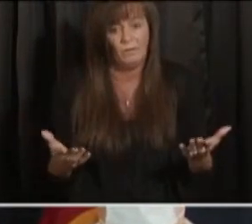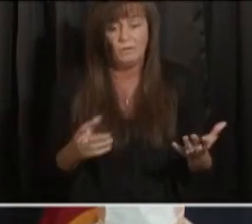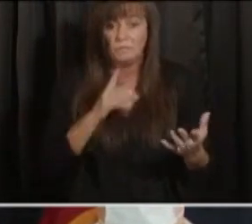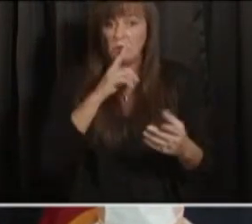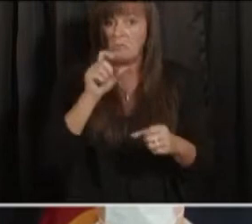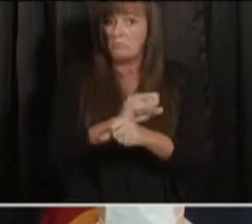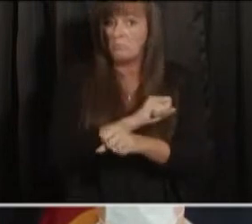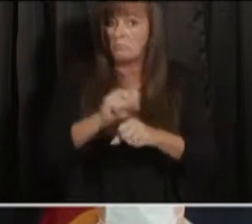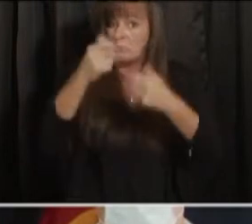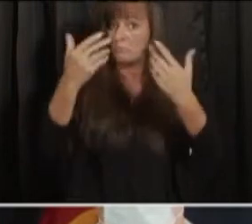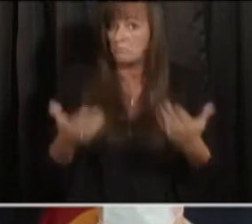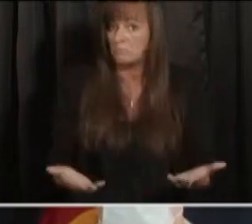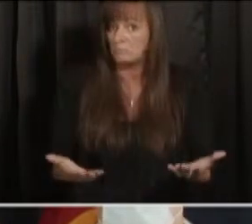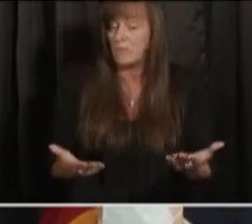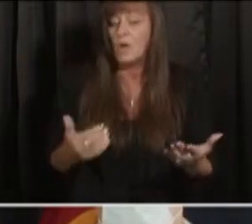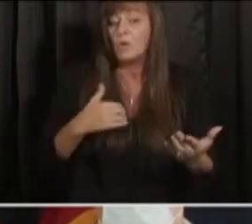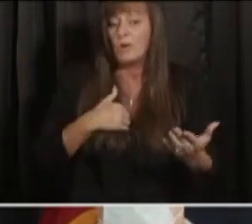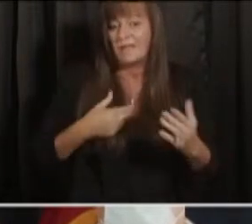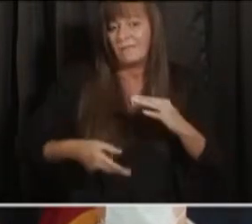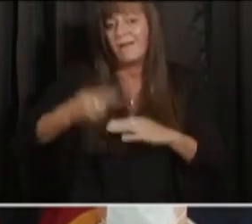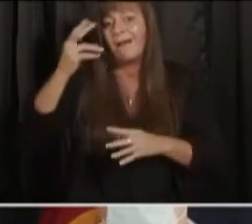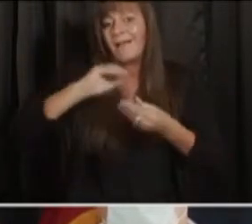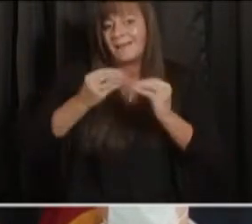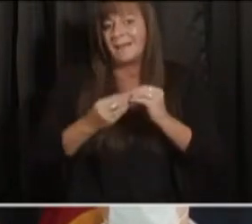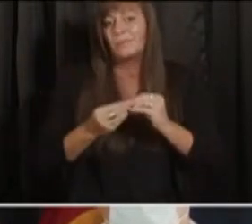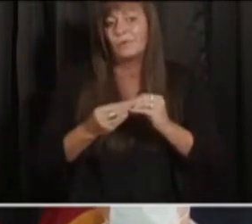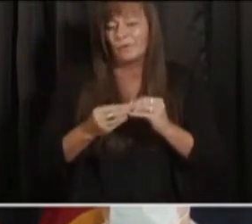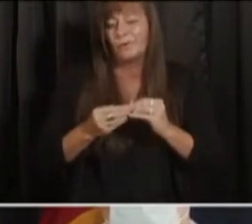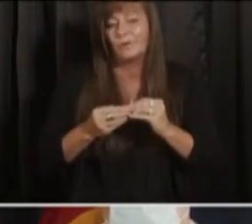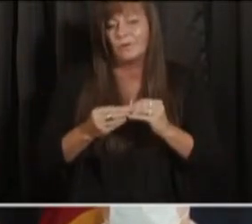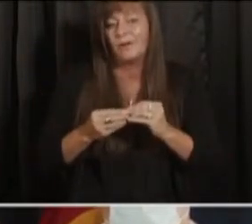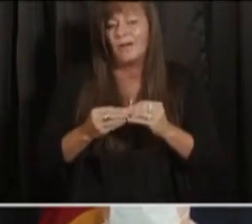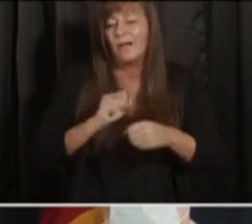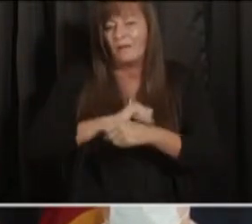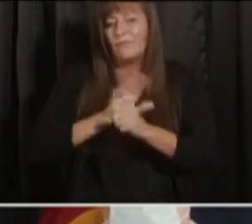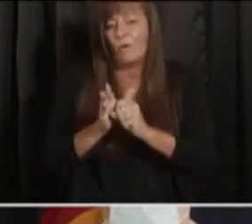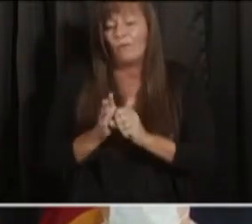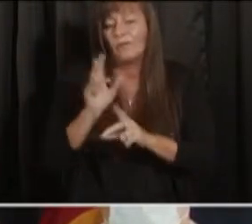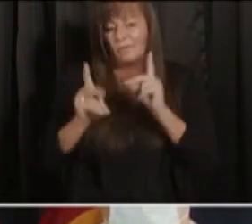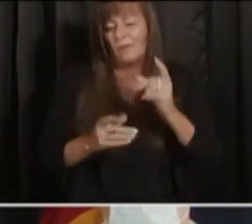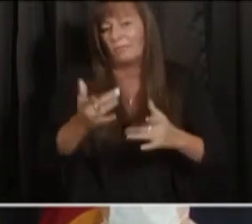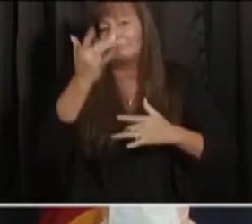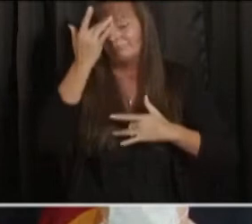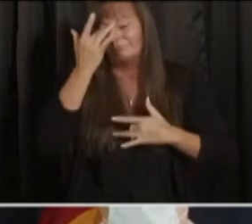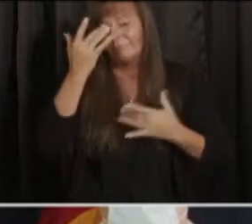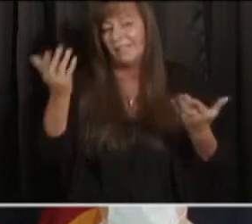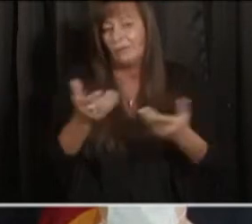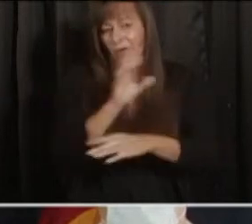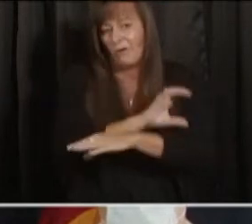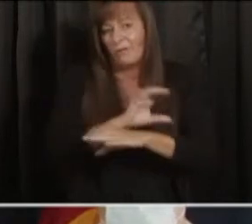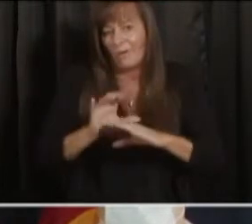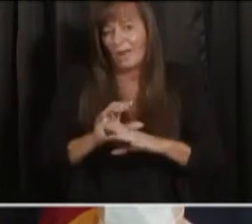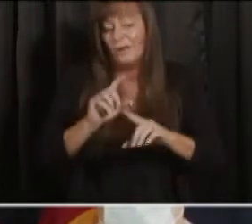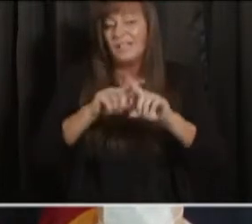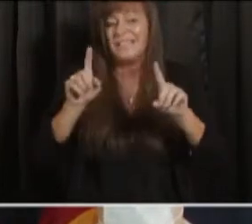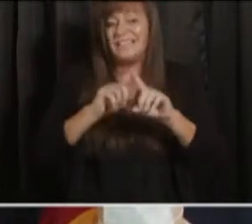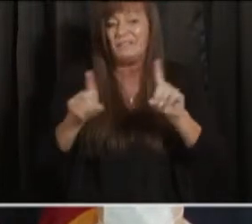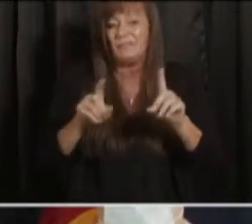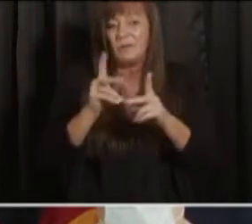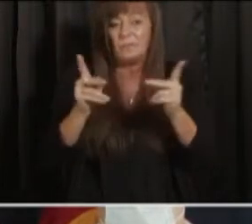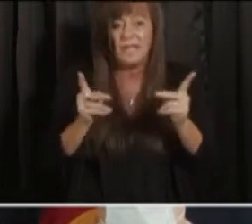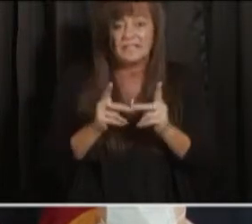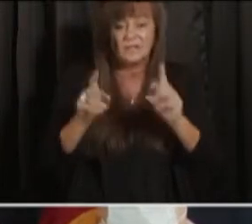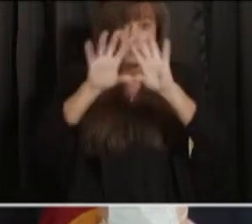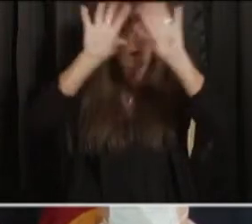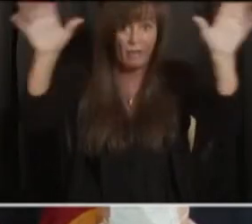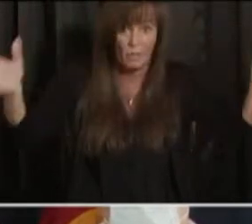is we have a high level of cases in Colorado. The virus peaks at different points in different places, not just in our country, but across the